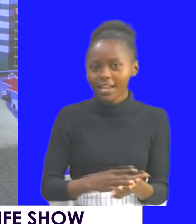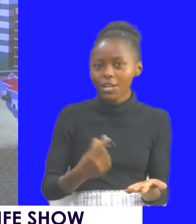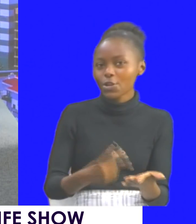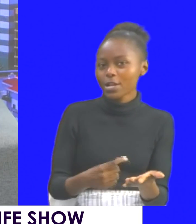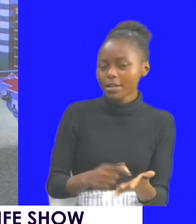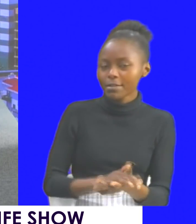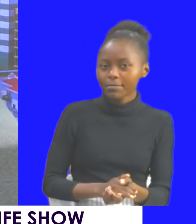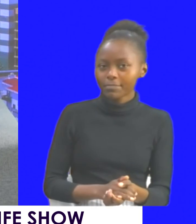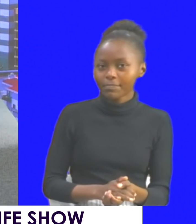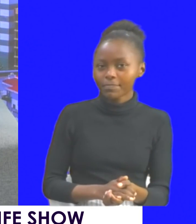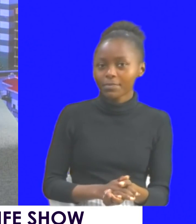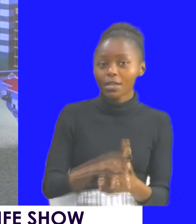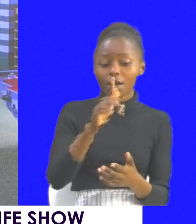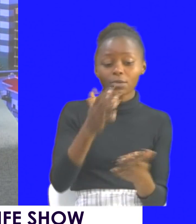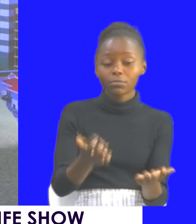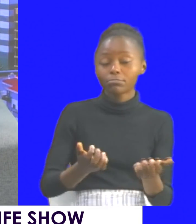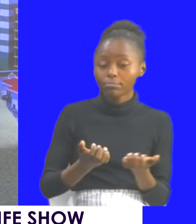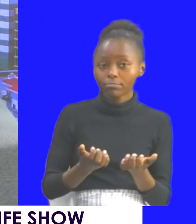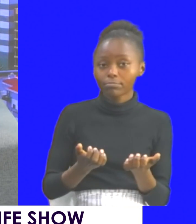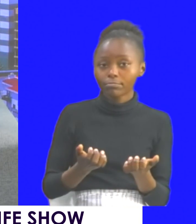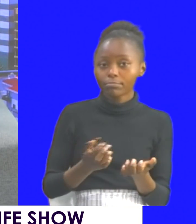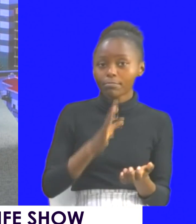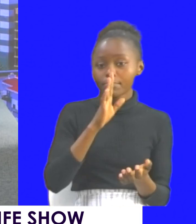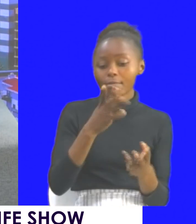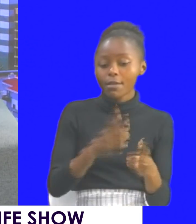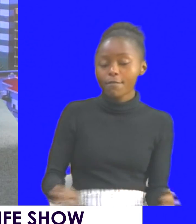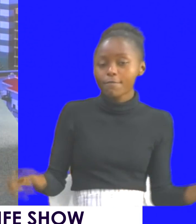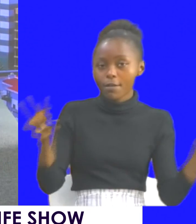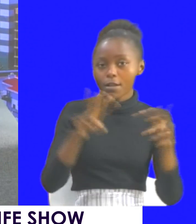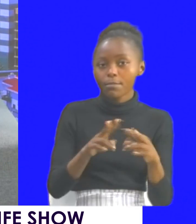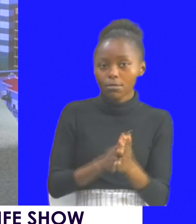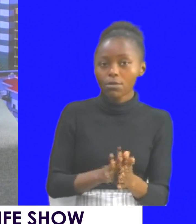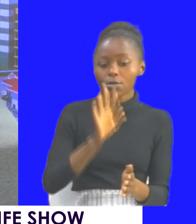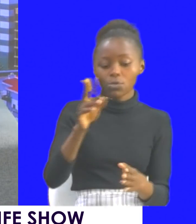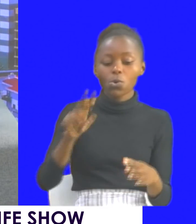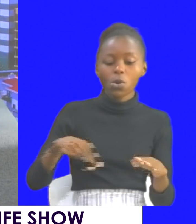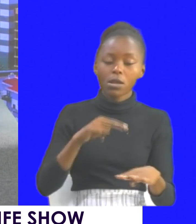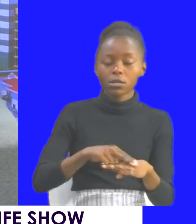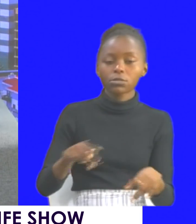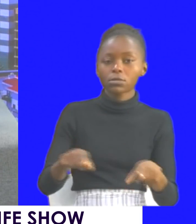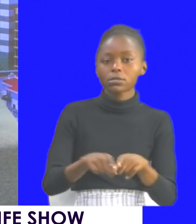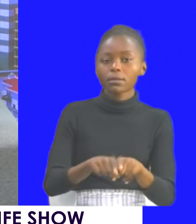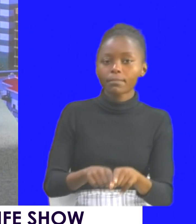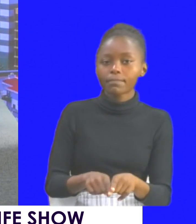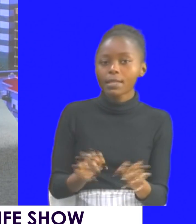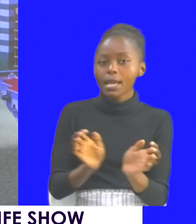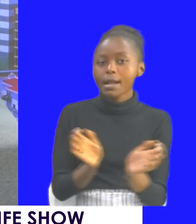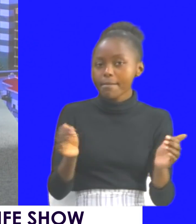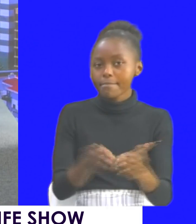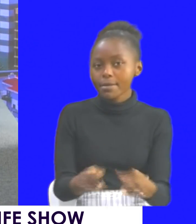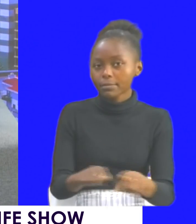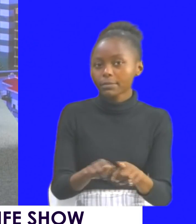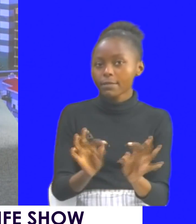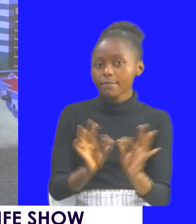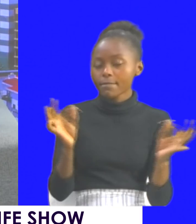country. You need to be relevant to your nation and to your family. Even companies, they only